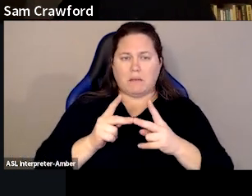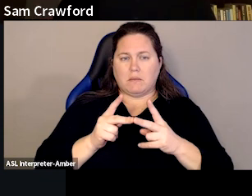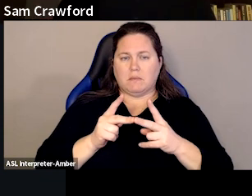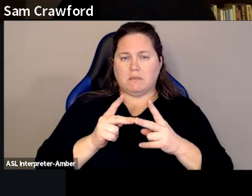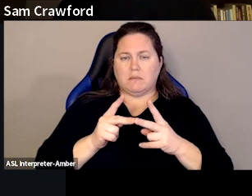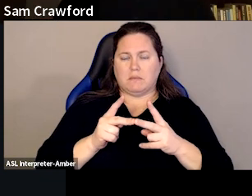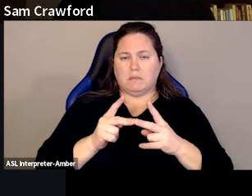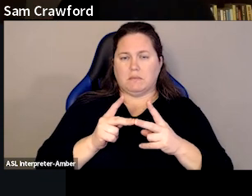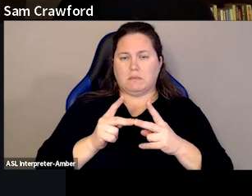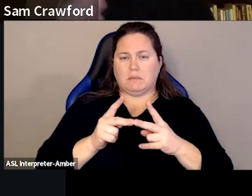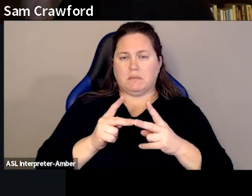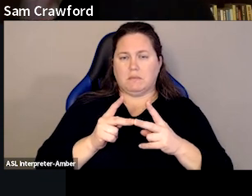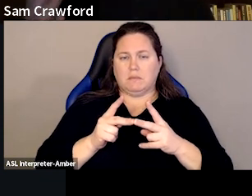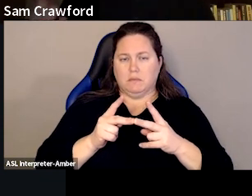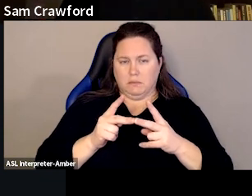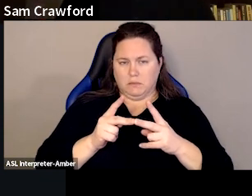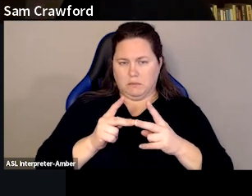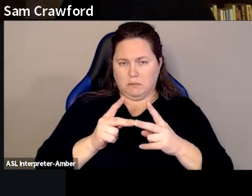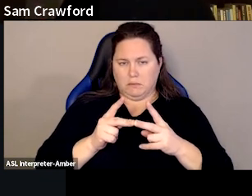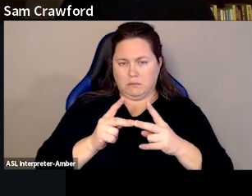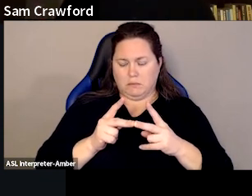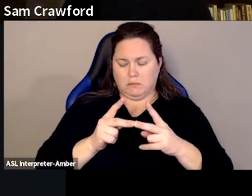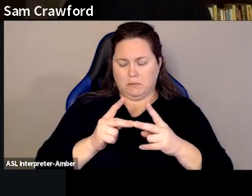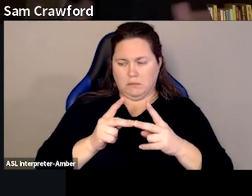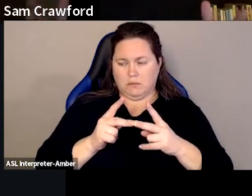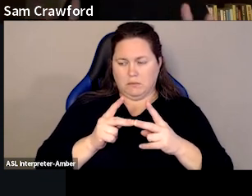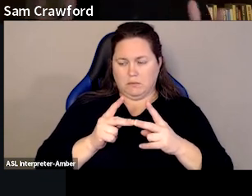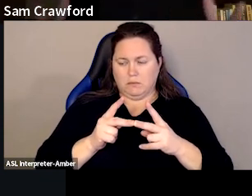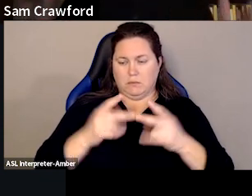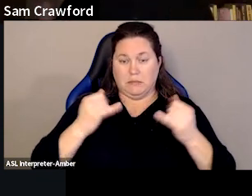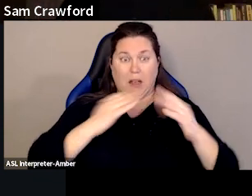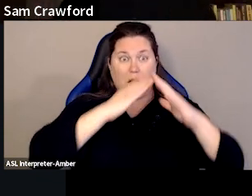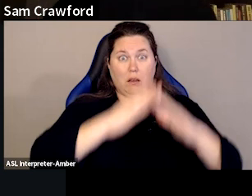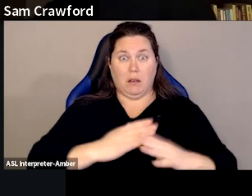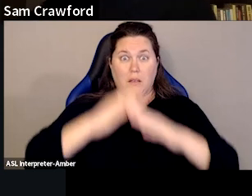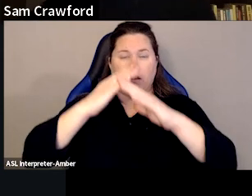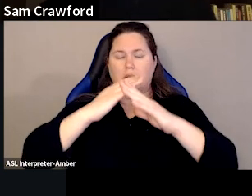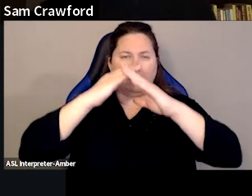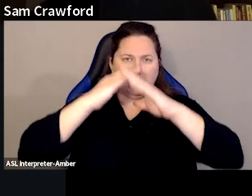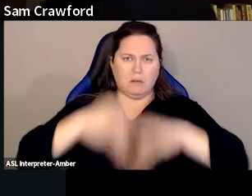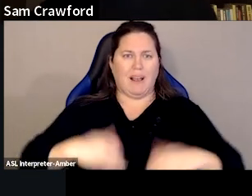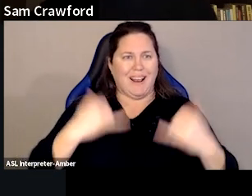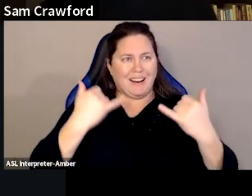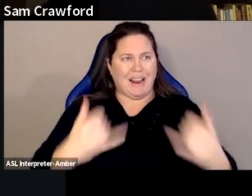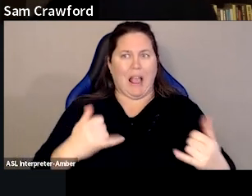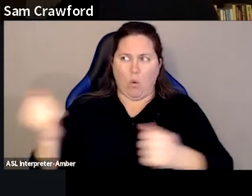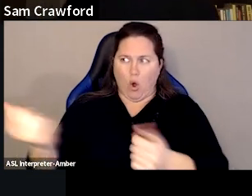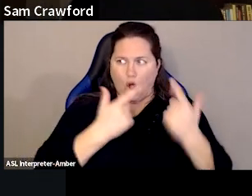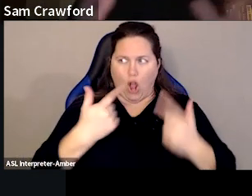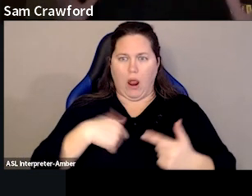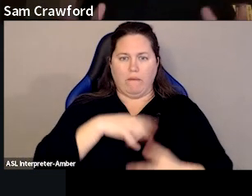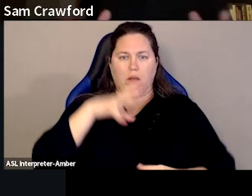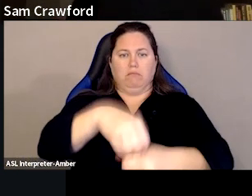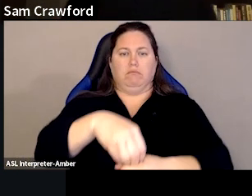The walls have been pulled down, and now really we all get a chance to play. And that is